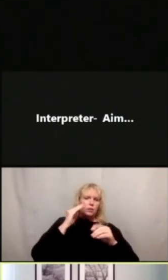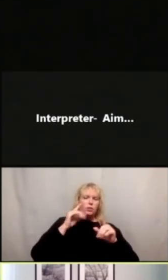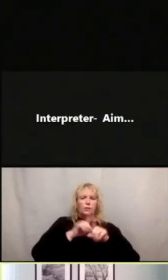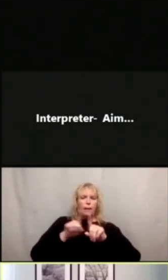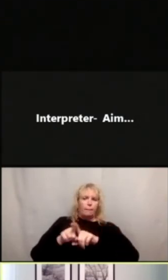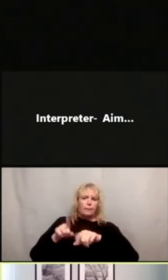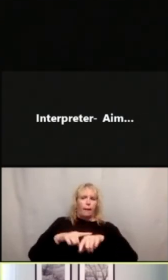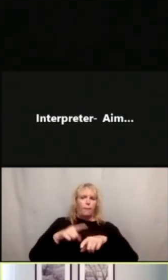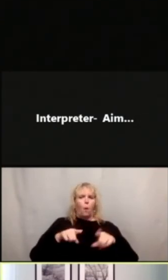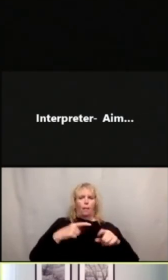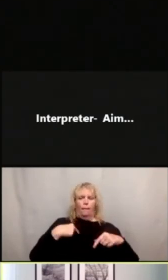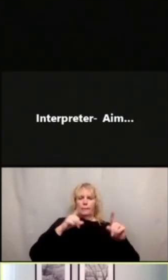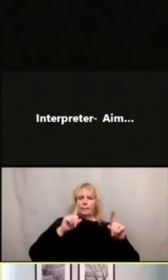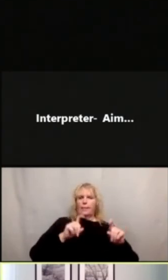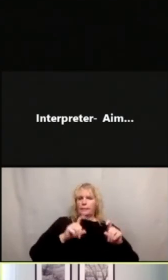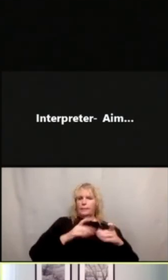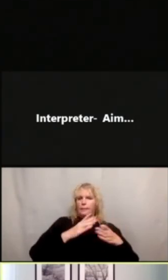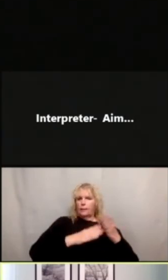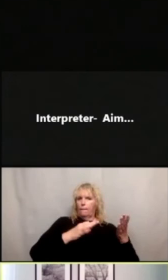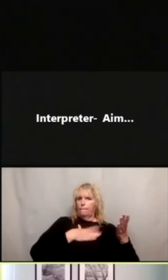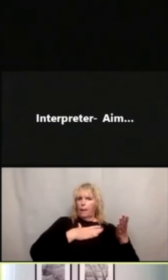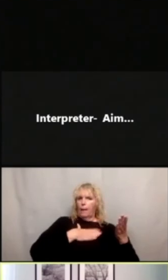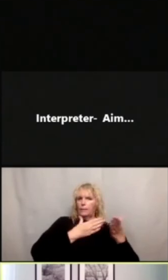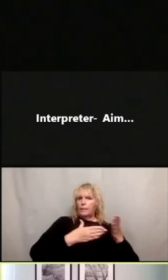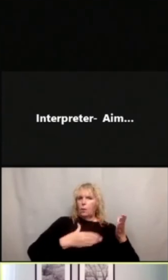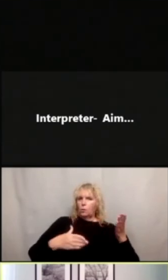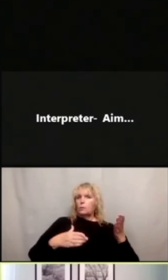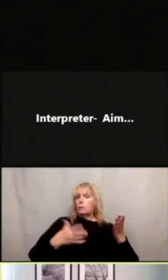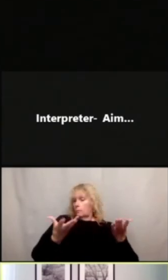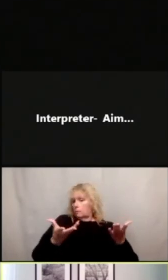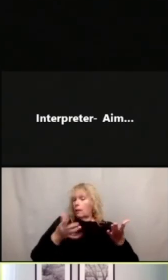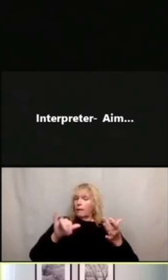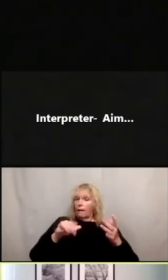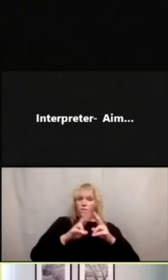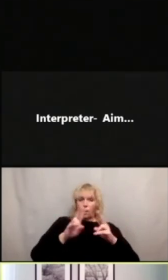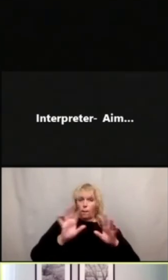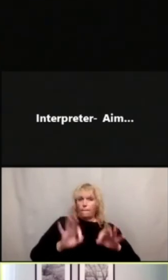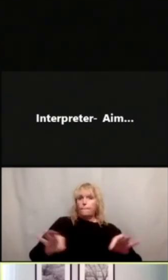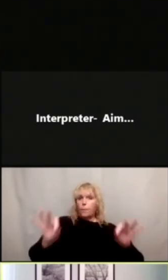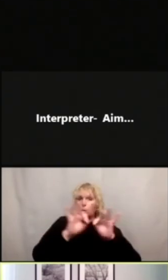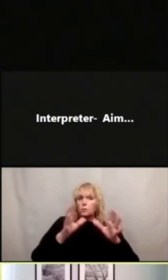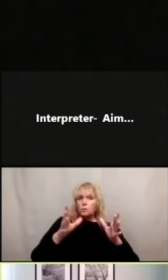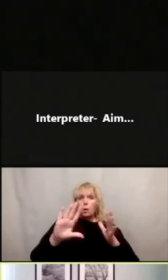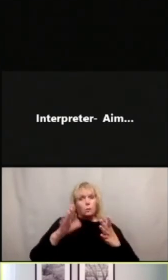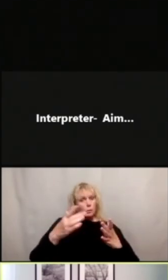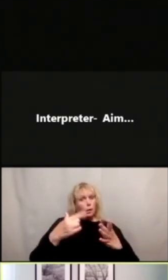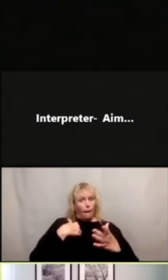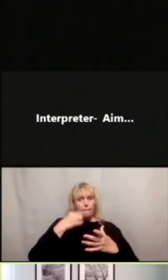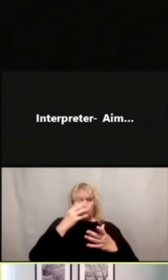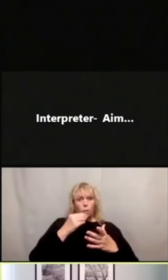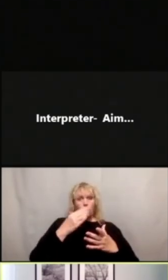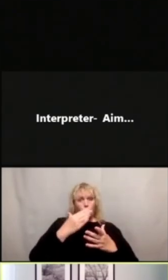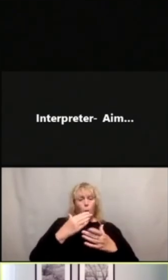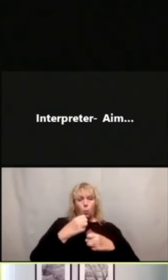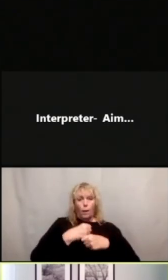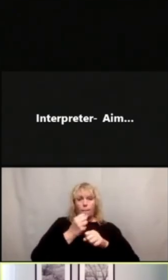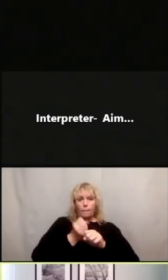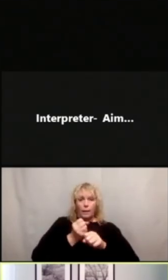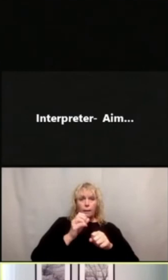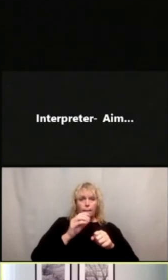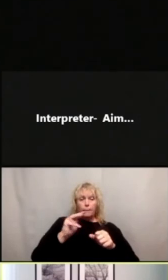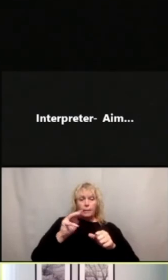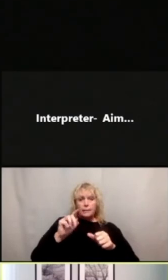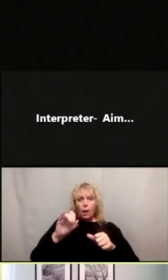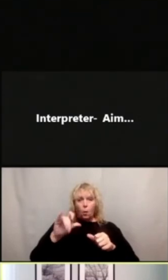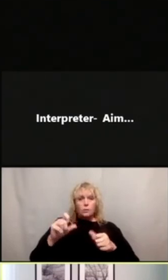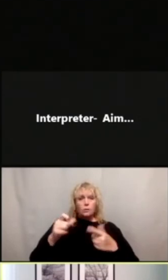testing my materials. And that is so important. Even within, I think I'm pretty good at making materials. I have a journalism